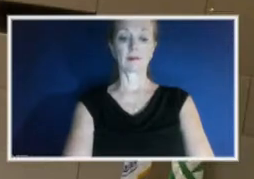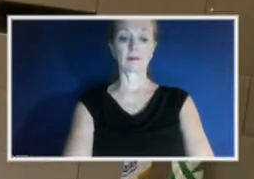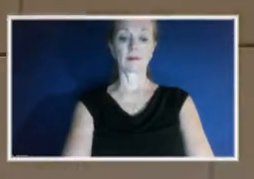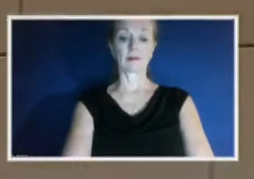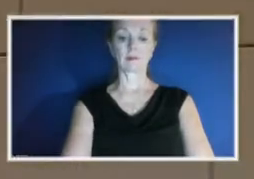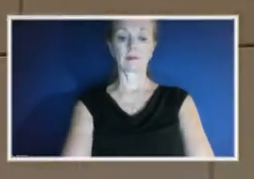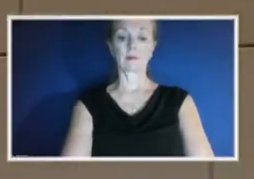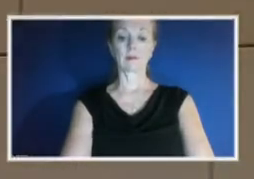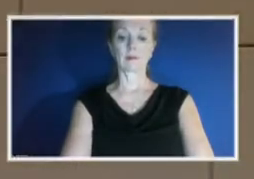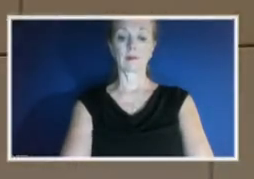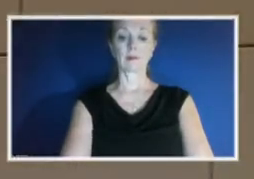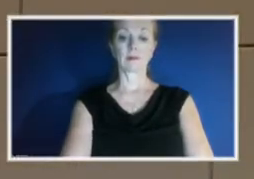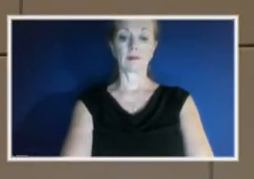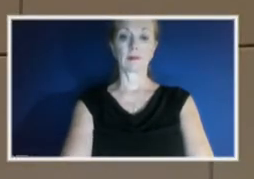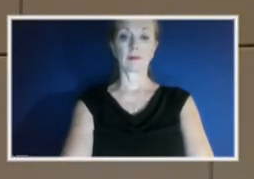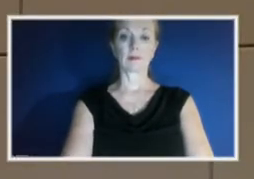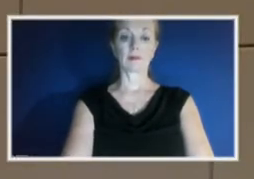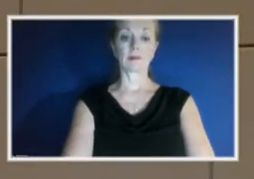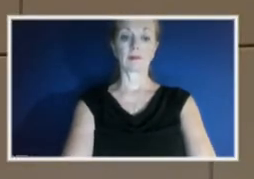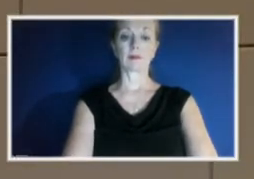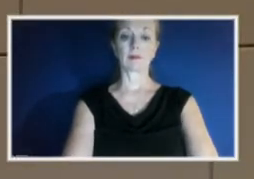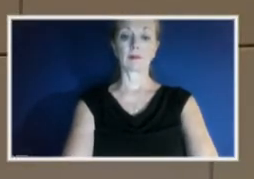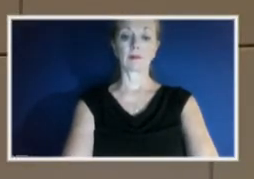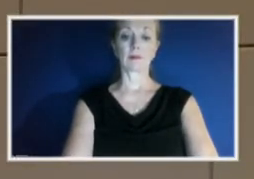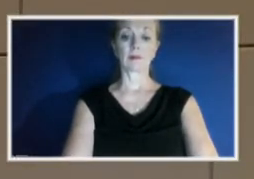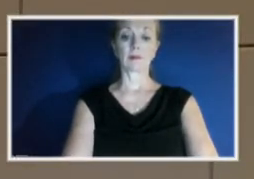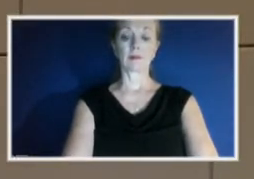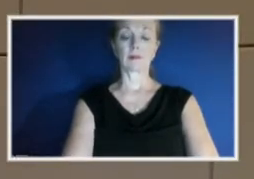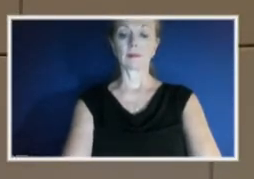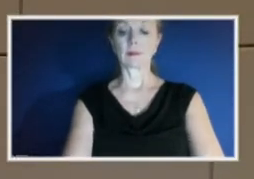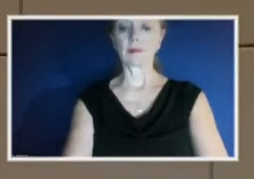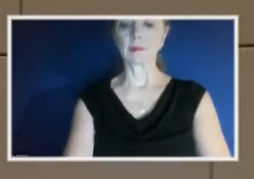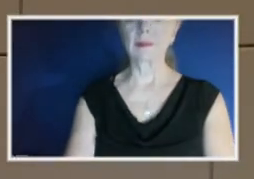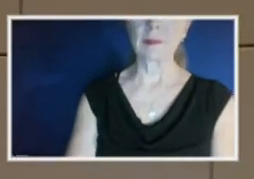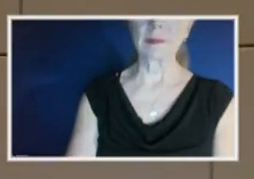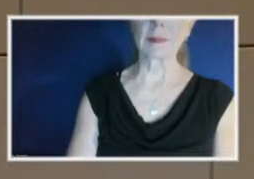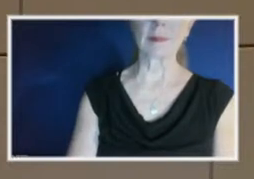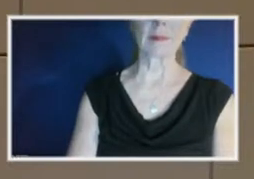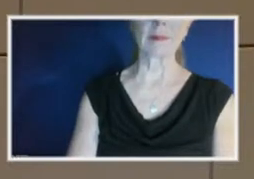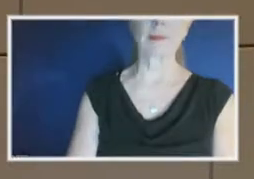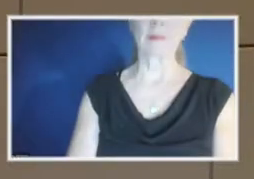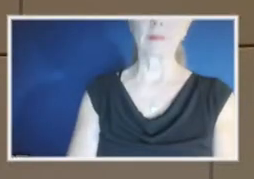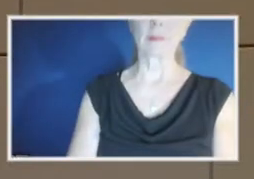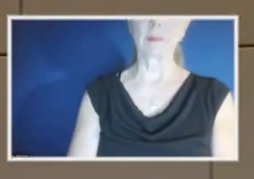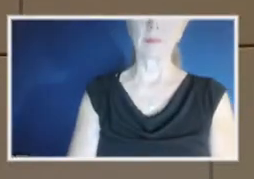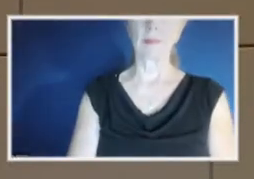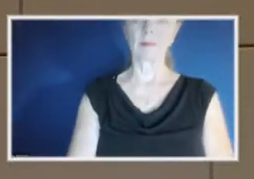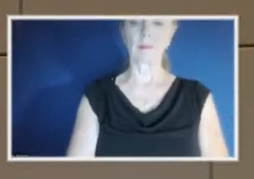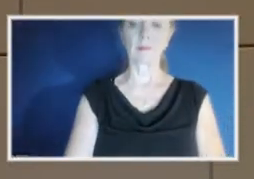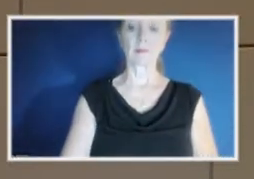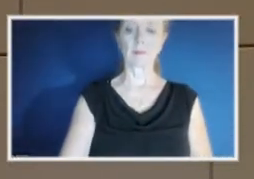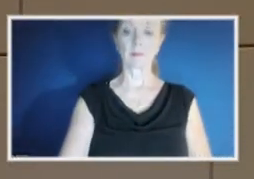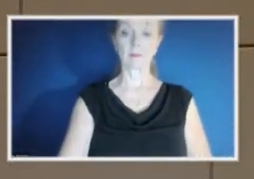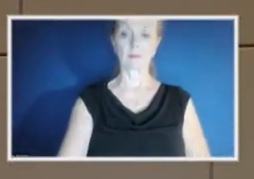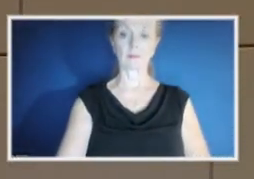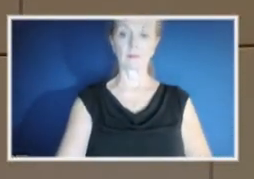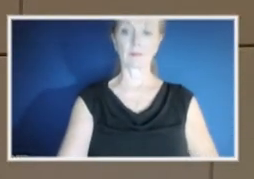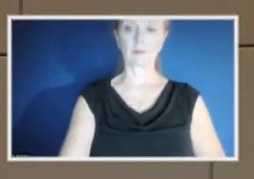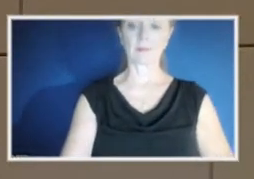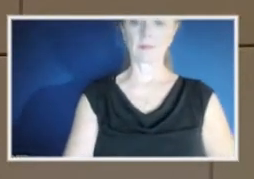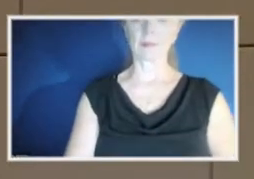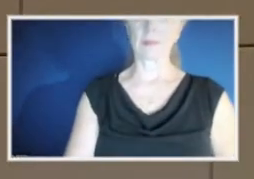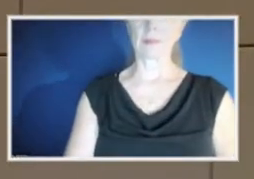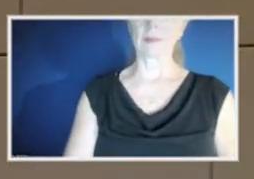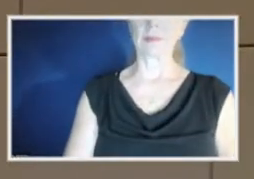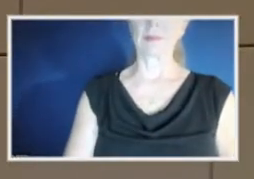reach out regarding why we're having this discussion when we have some challenges within transportation of cats. But this is